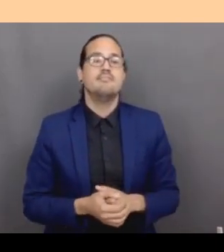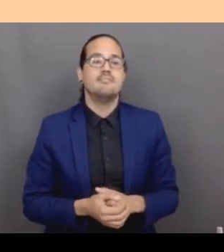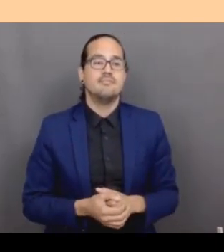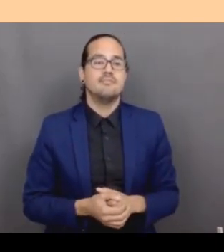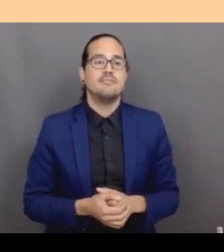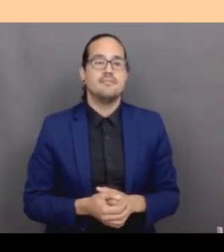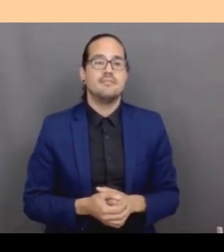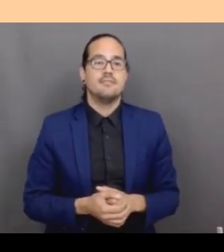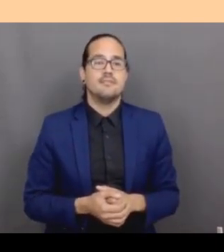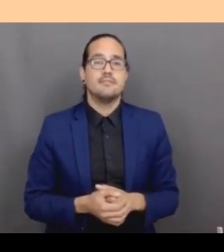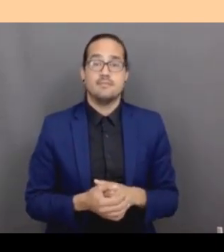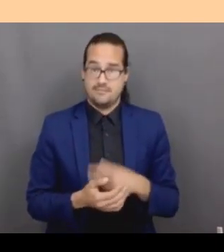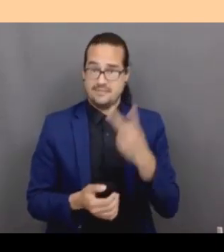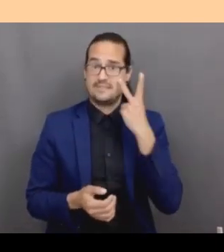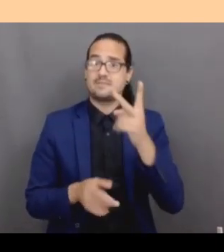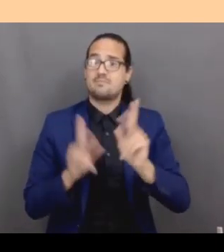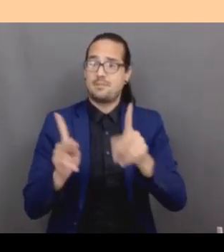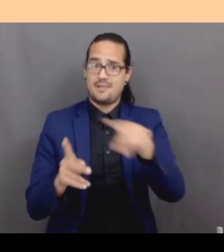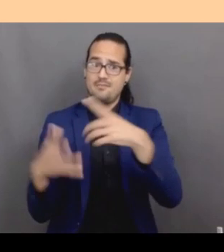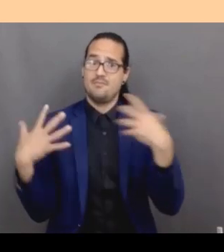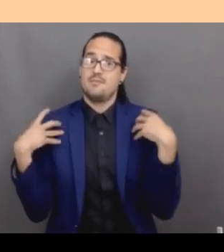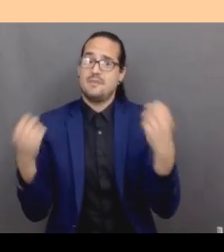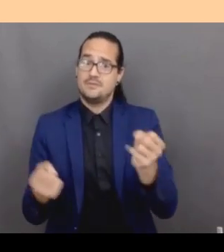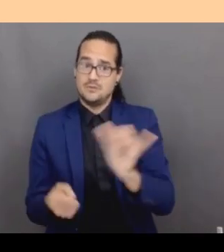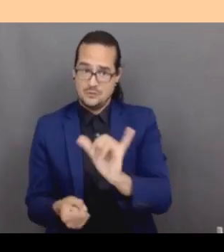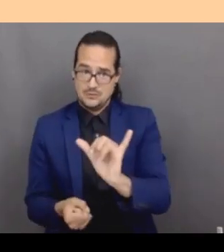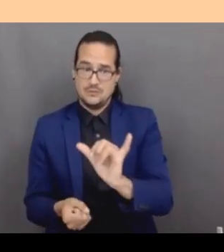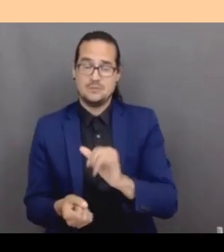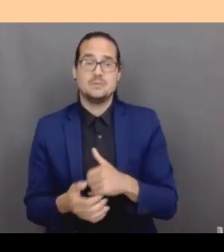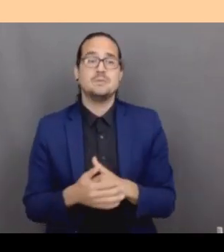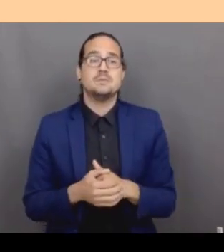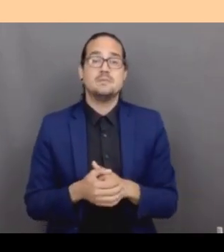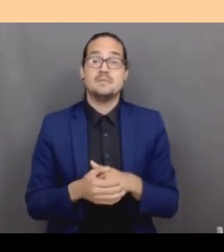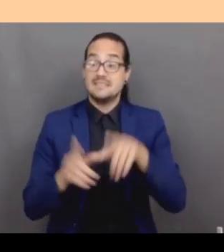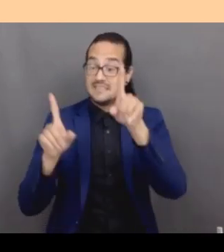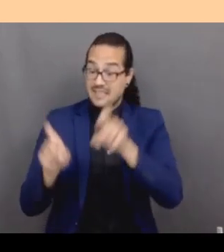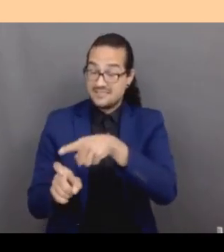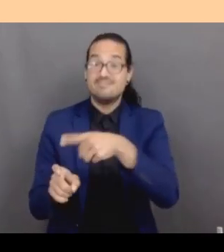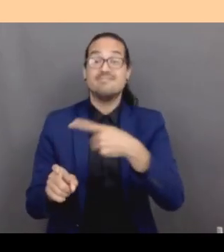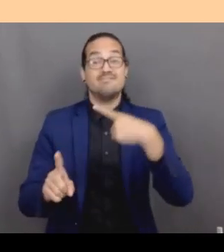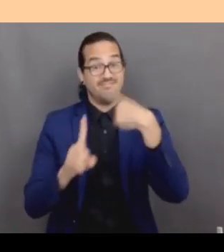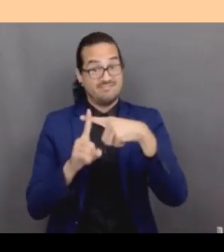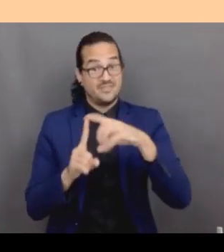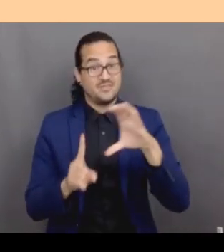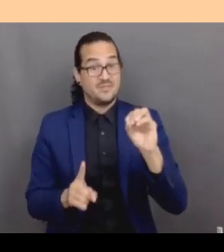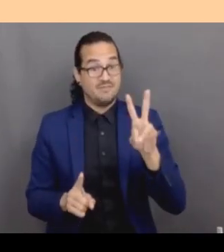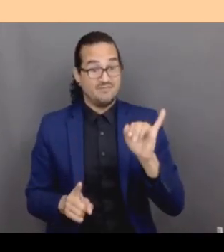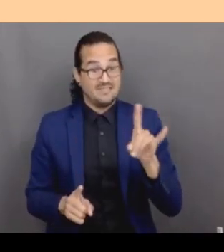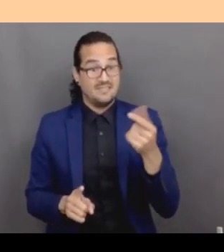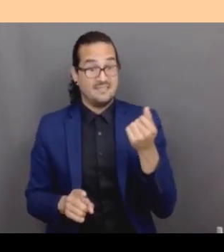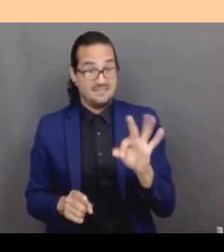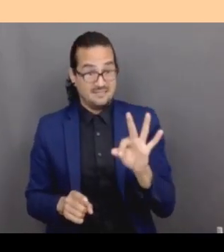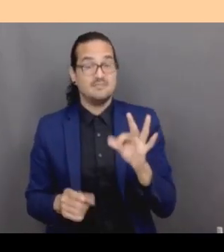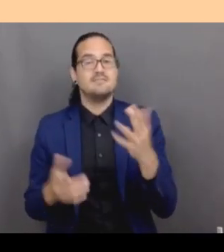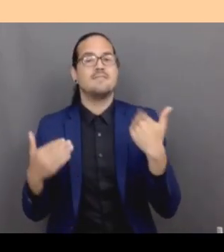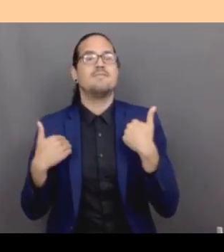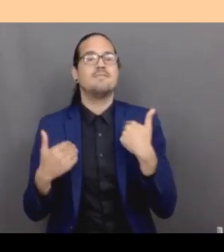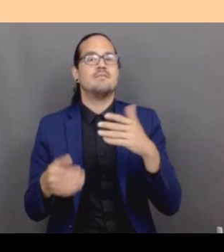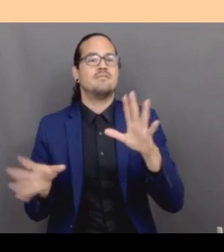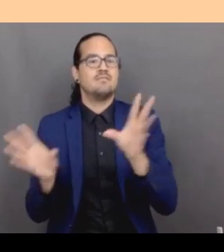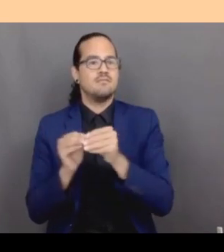and we have more than 160 people reported recovering from COVID-19. But again, this is a critical time for us. We have